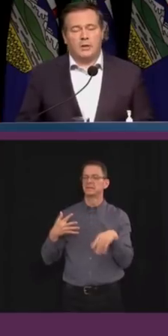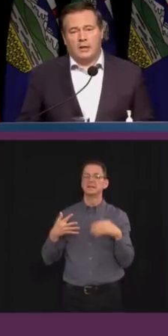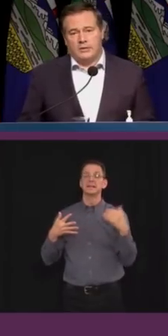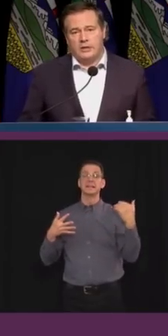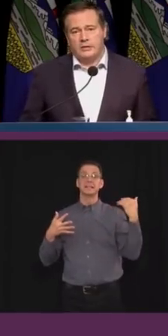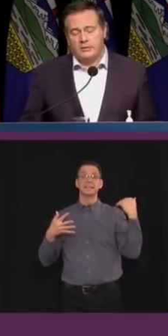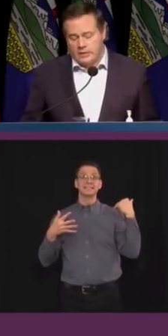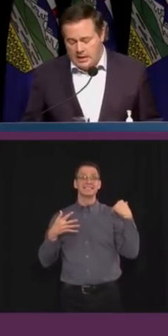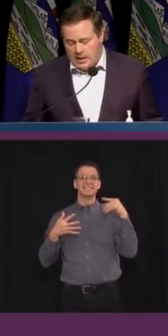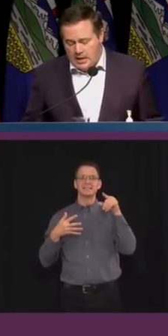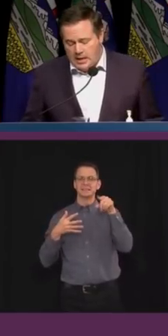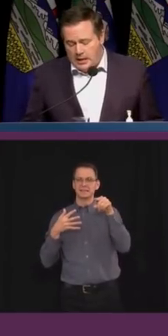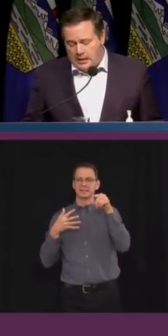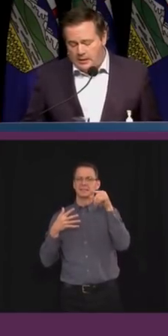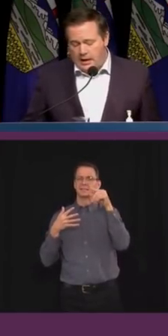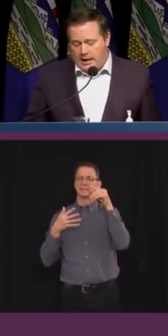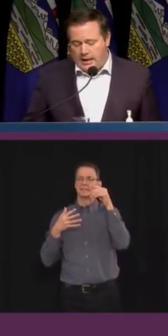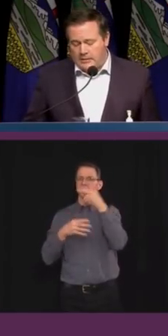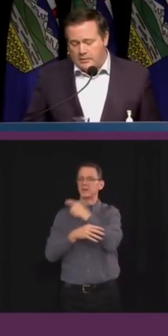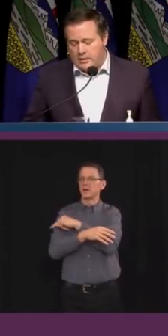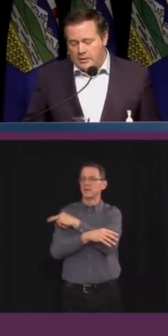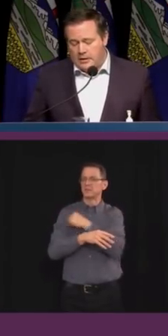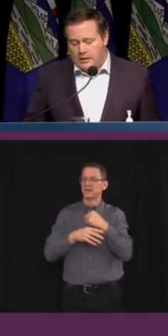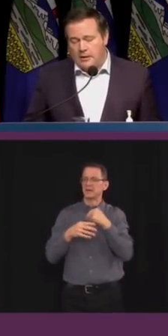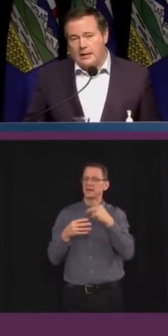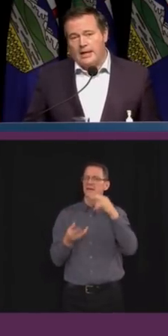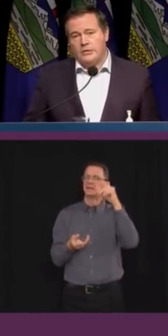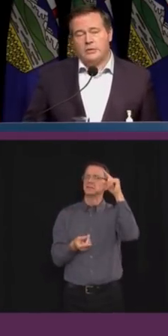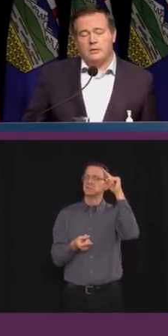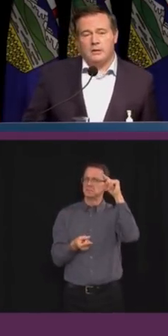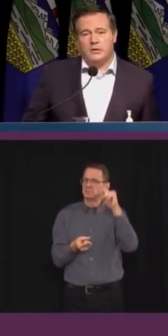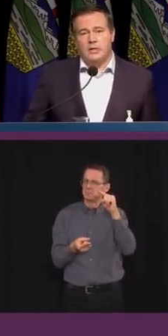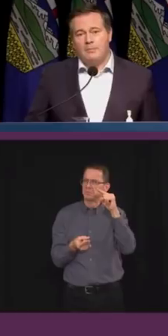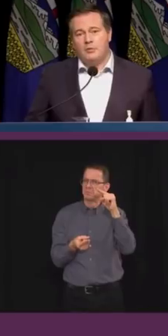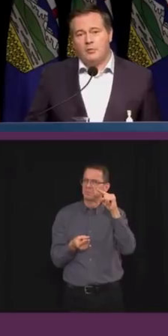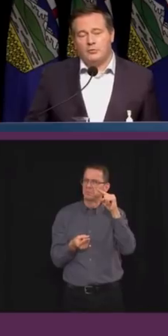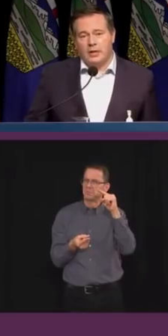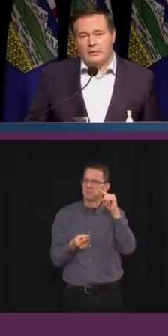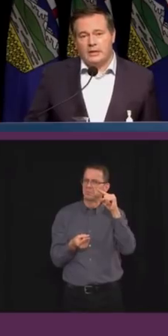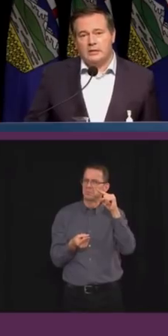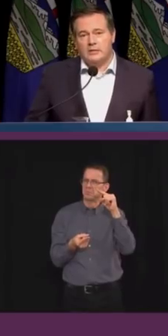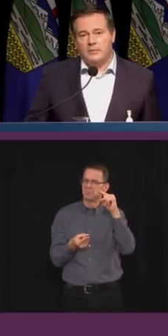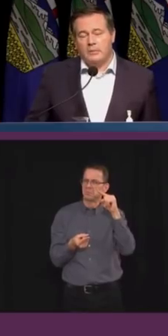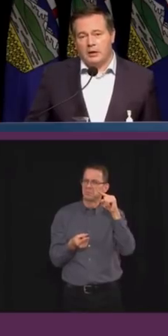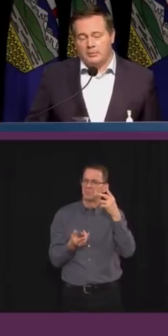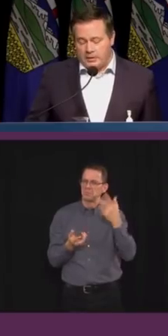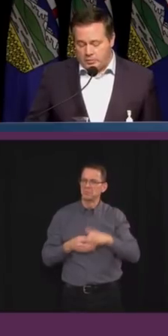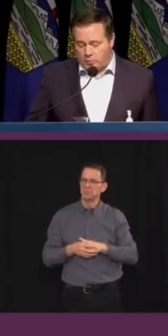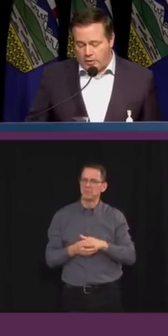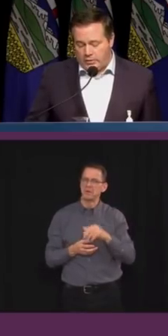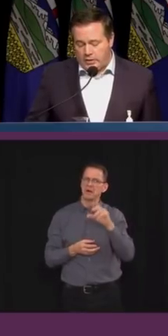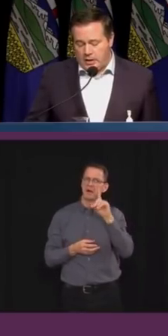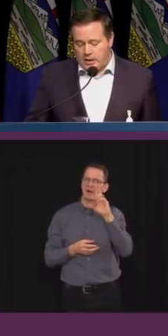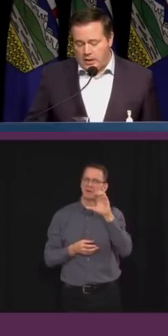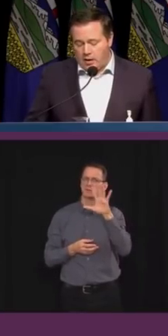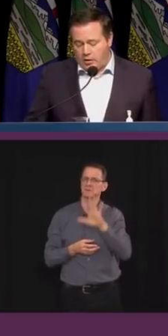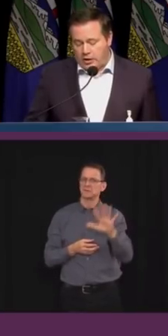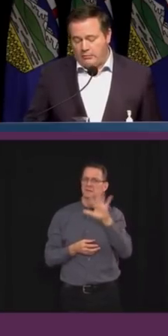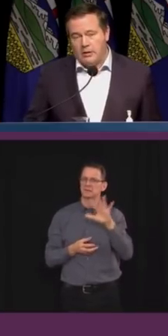600 hospitalizations. And the last step towards relaxation of public health measures